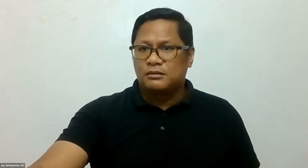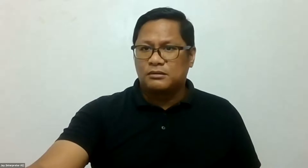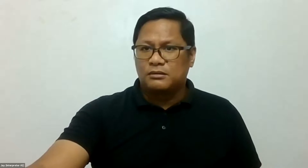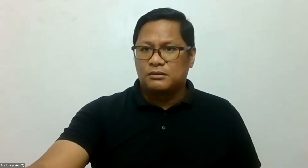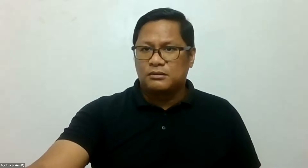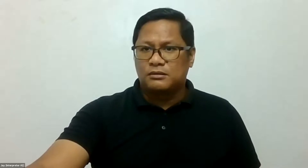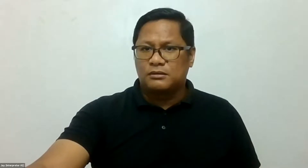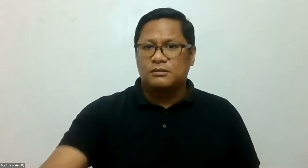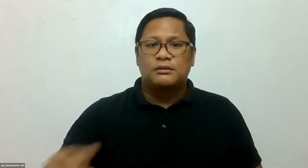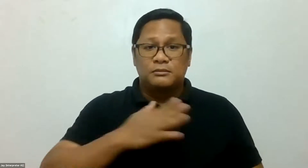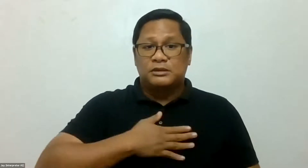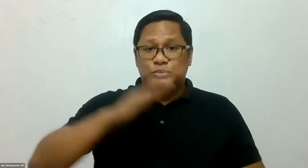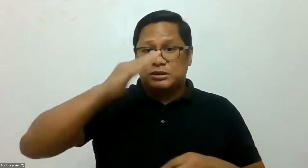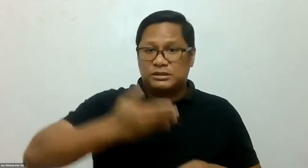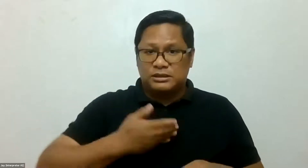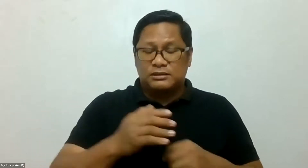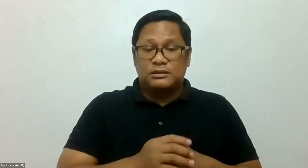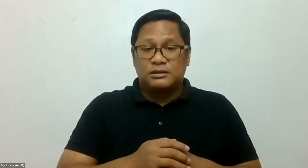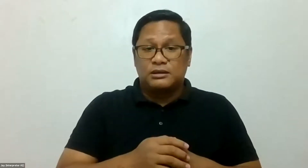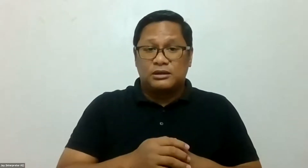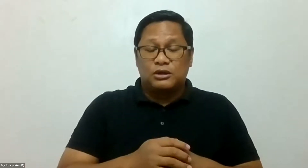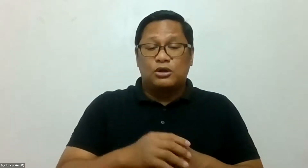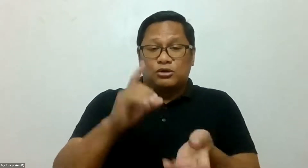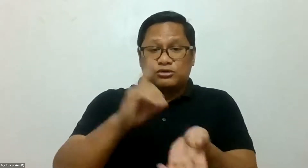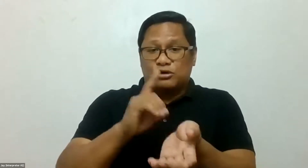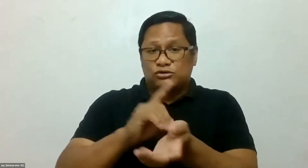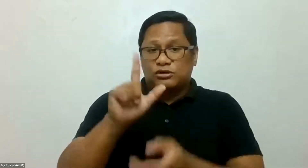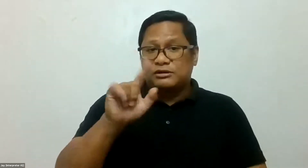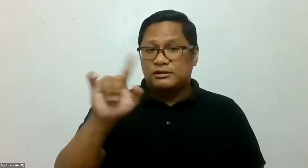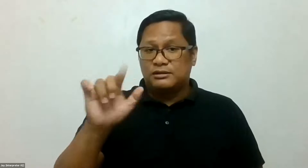Please welcome Ms. Liza Martinez,